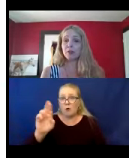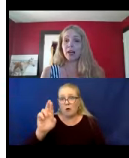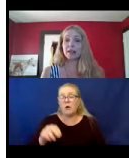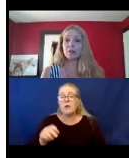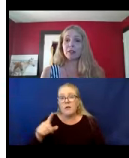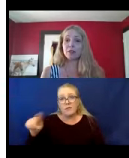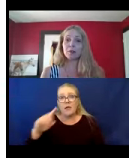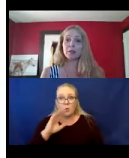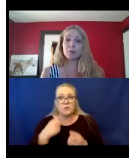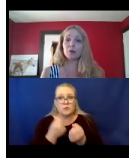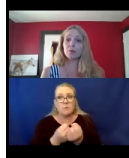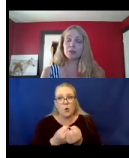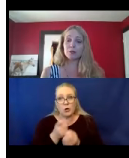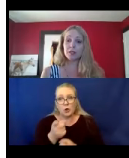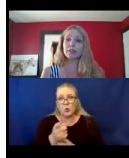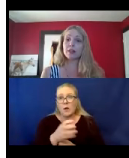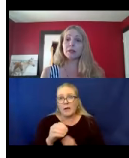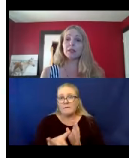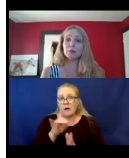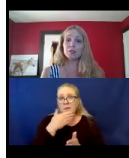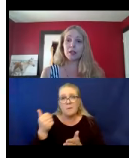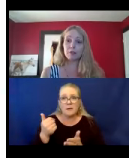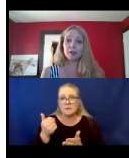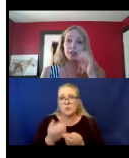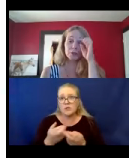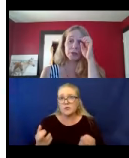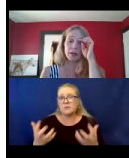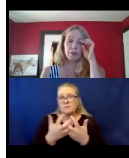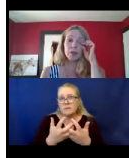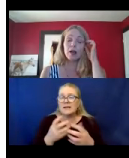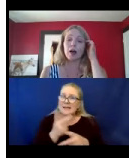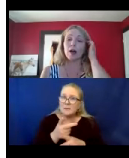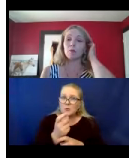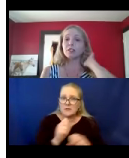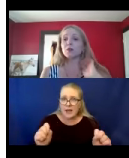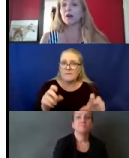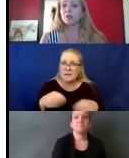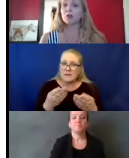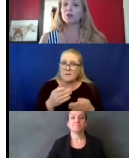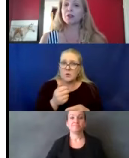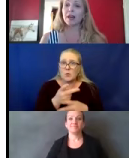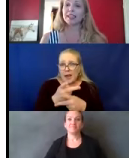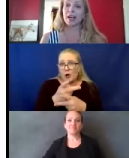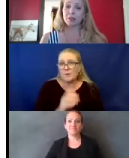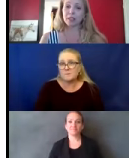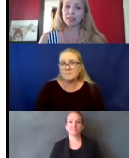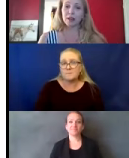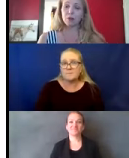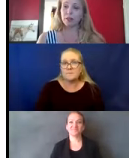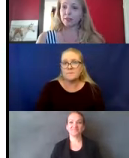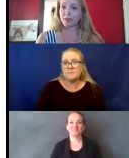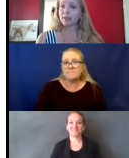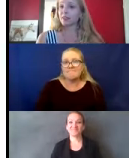support that and find you the best support and resources at the time to keep you safe and get you care. We do have a local Nevada